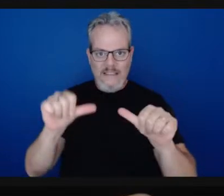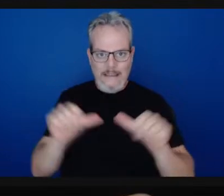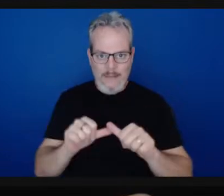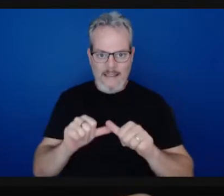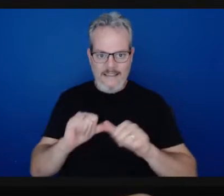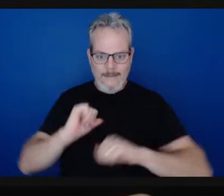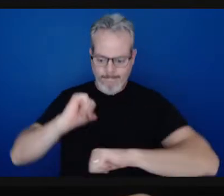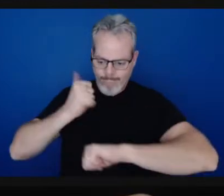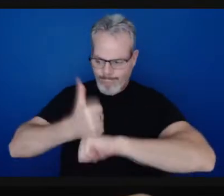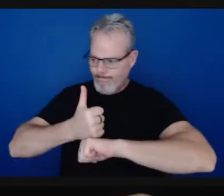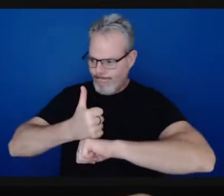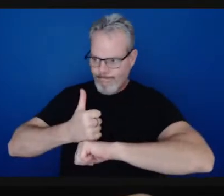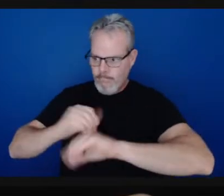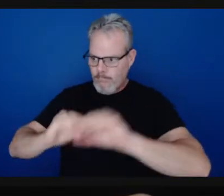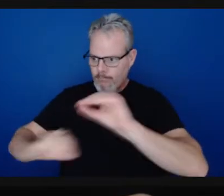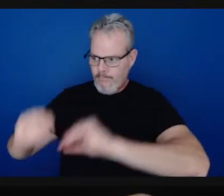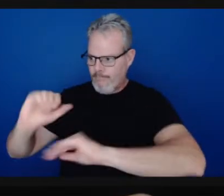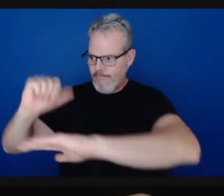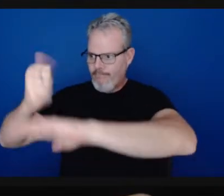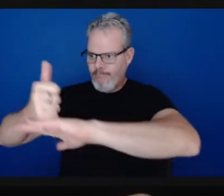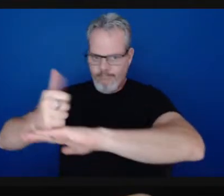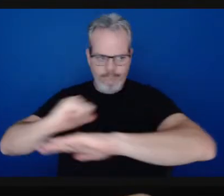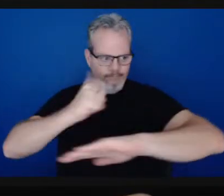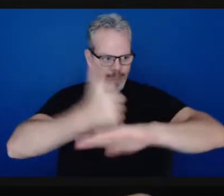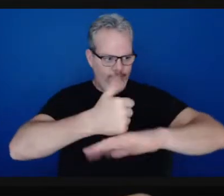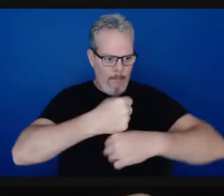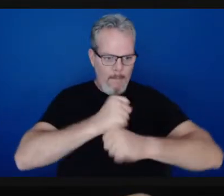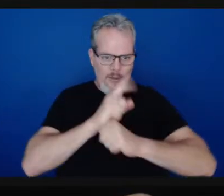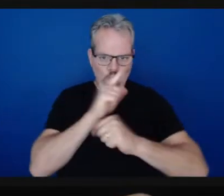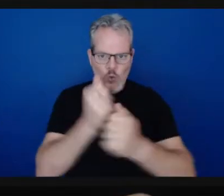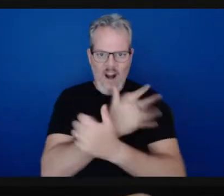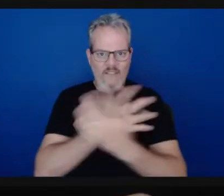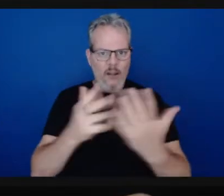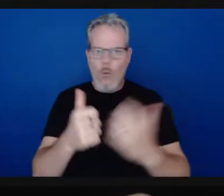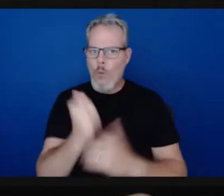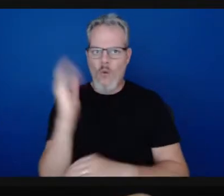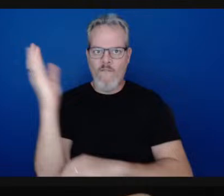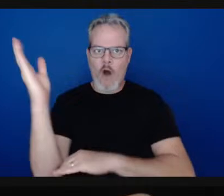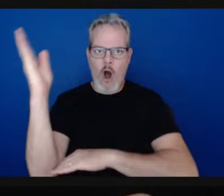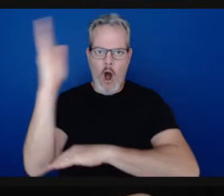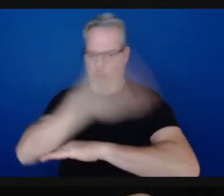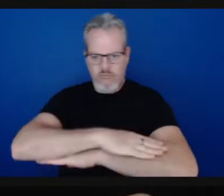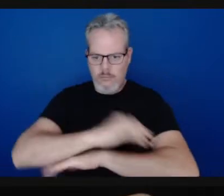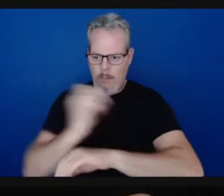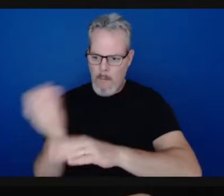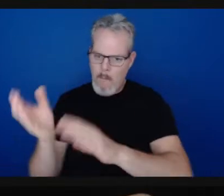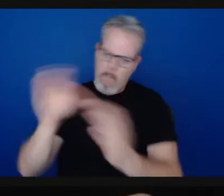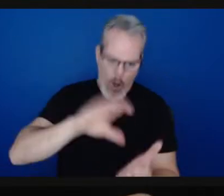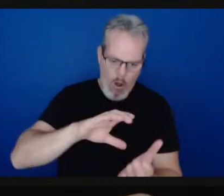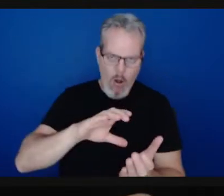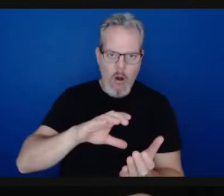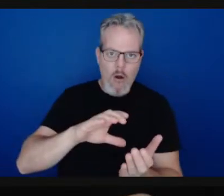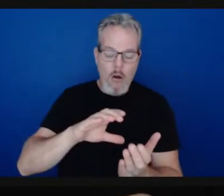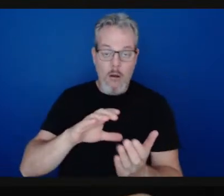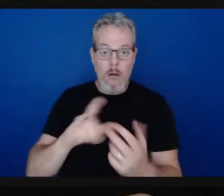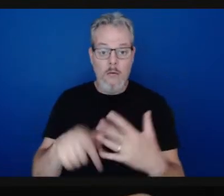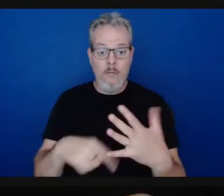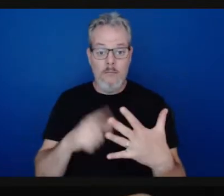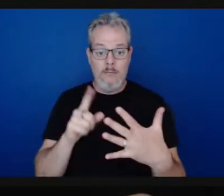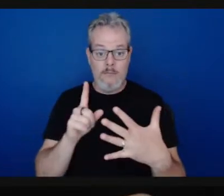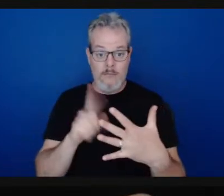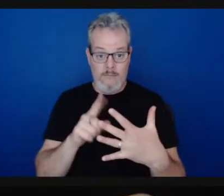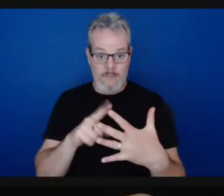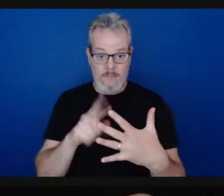securing movable items. I'm going to make sure stuff's not going to fall on you, basically, right? Step two, plan to be